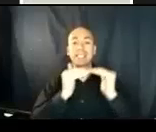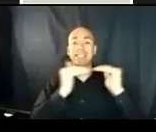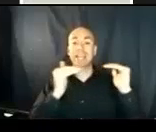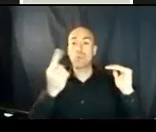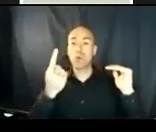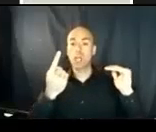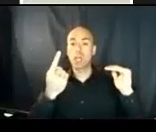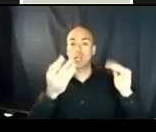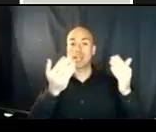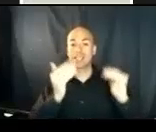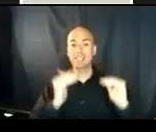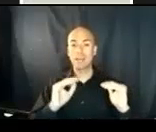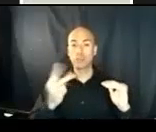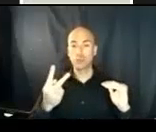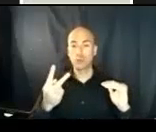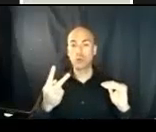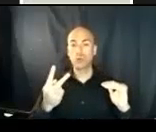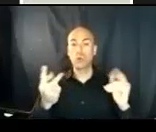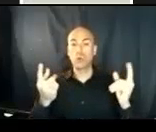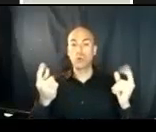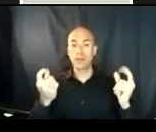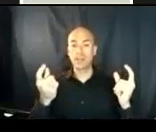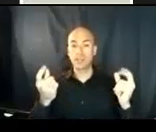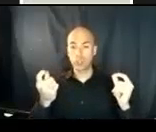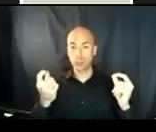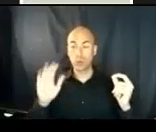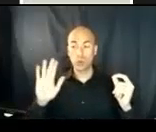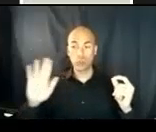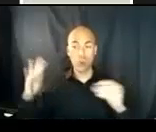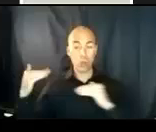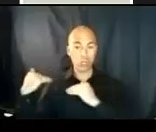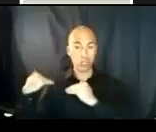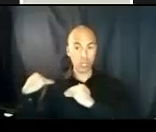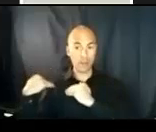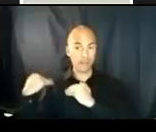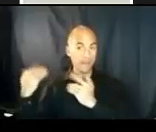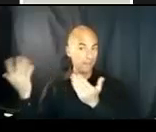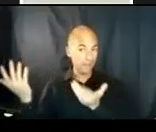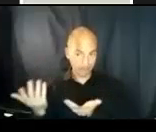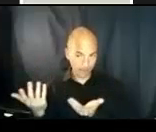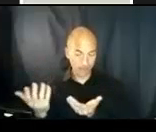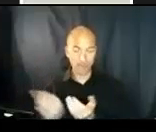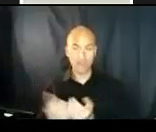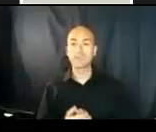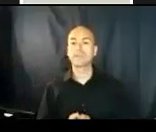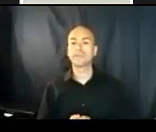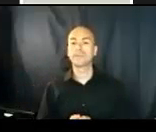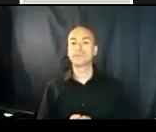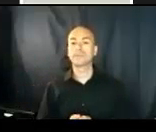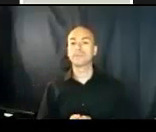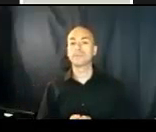what to do, what their job is. We tell them what, what they're going to